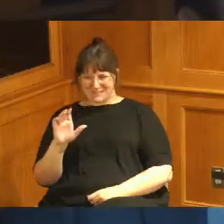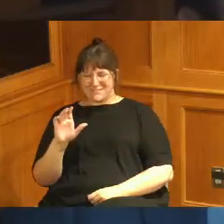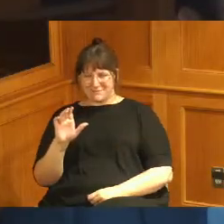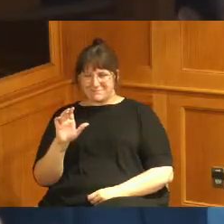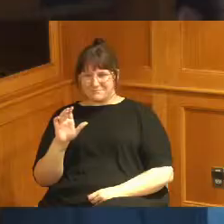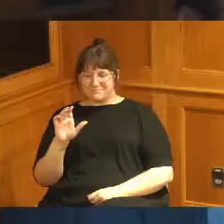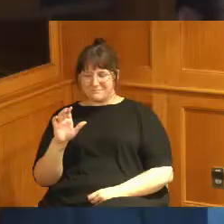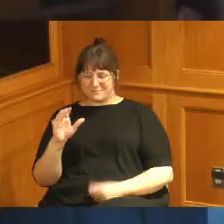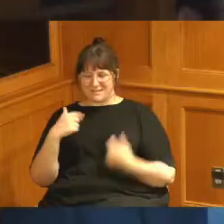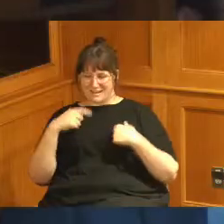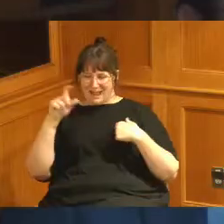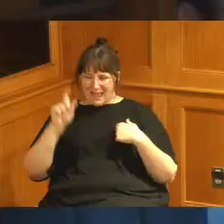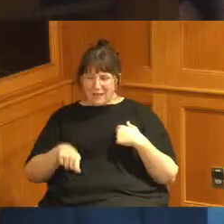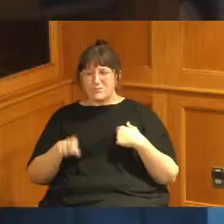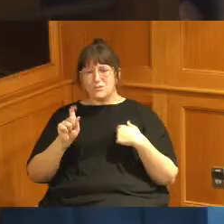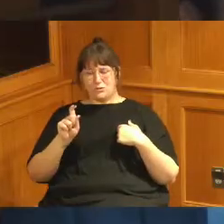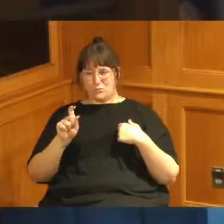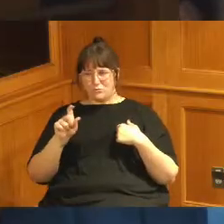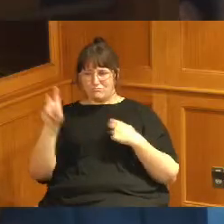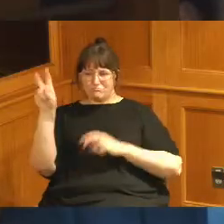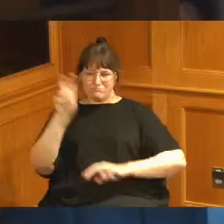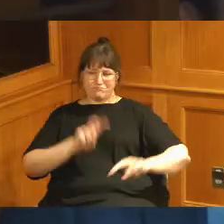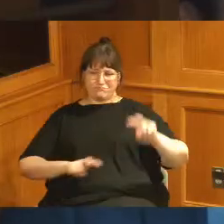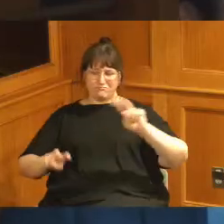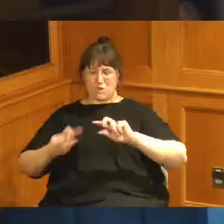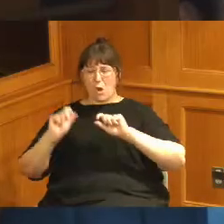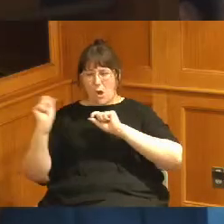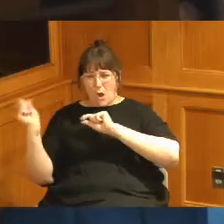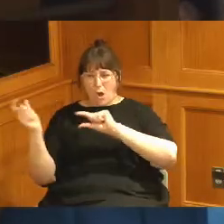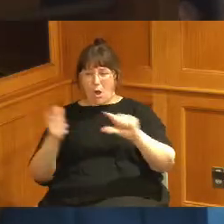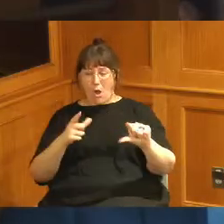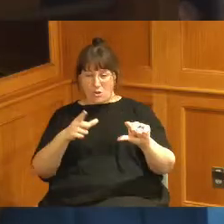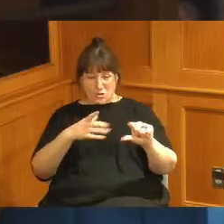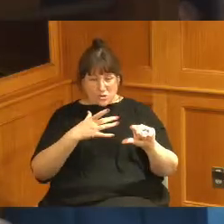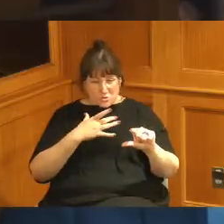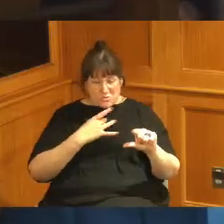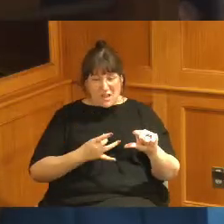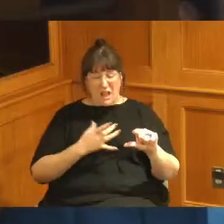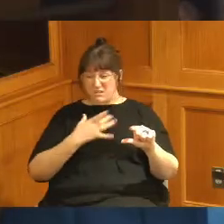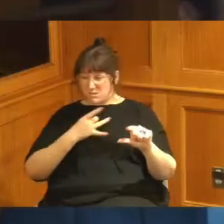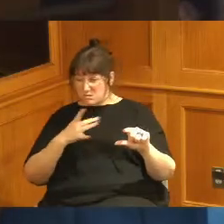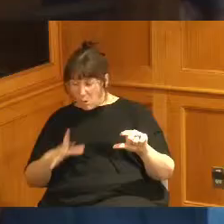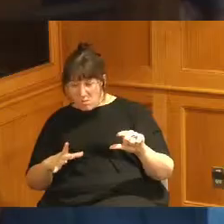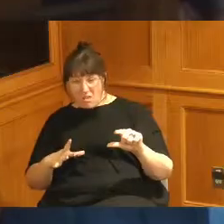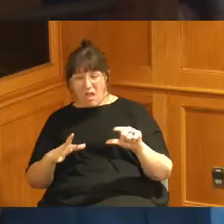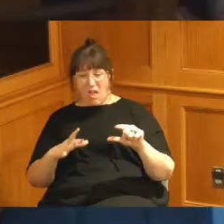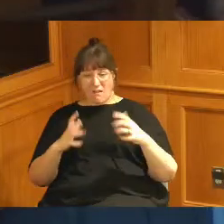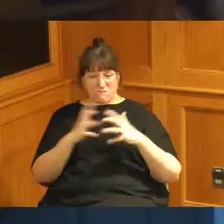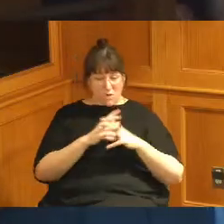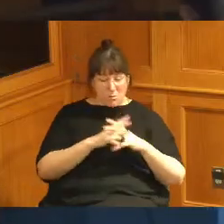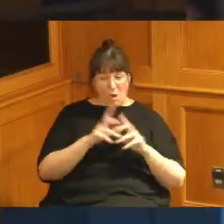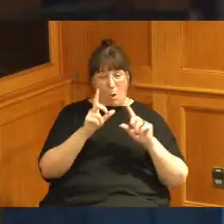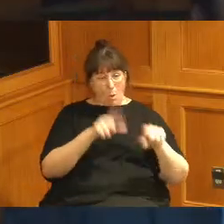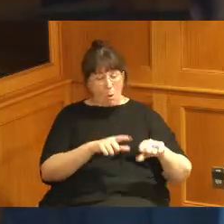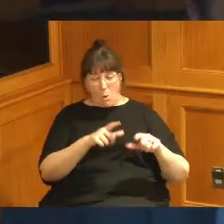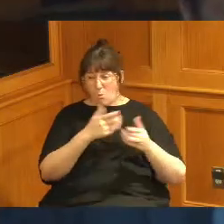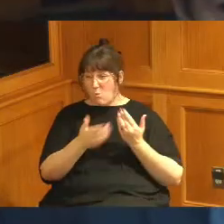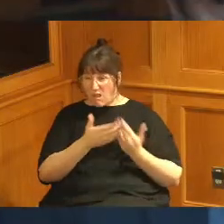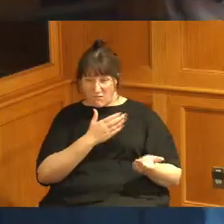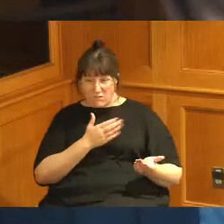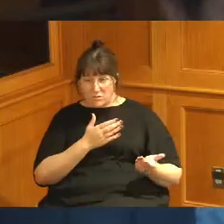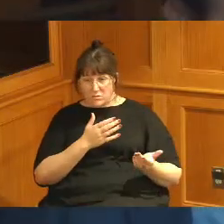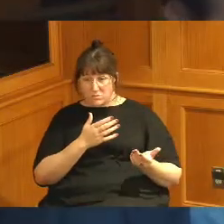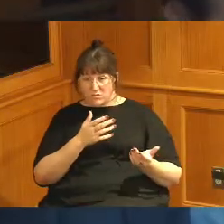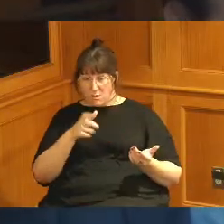look at all 49 municipalities, whether you like football, don't like football, go to a game or not go to the game. We do have a